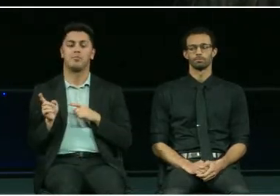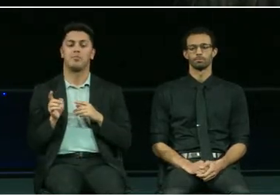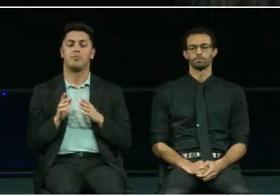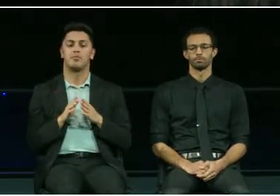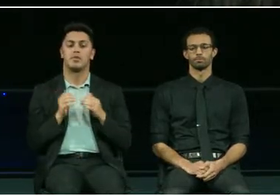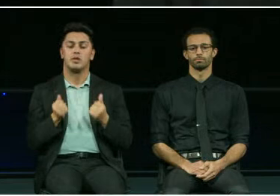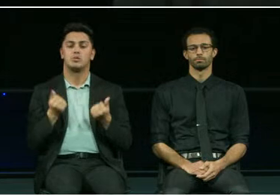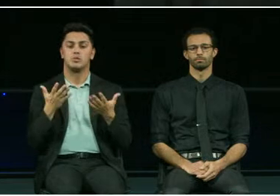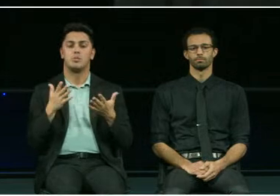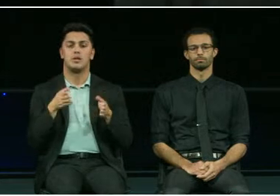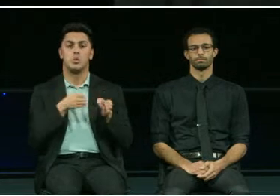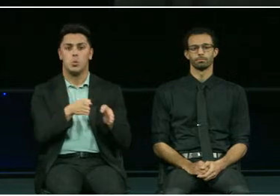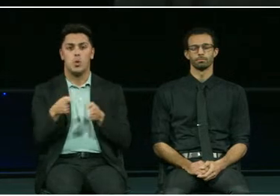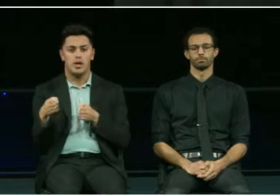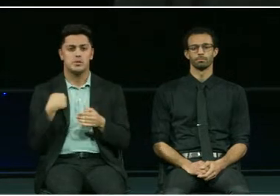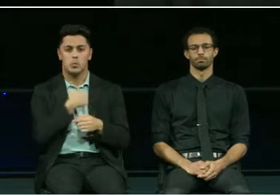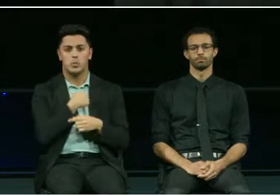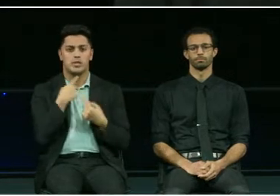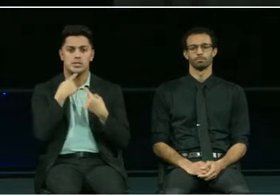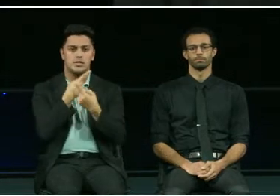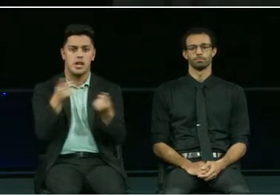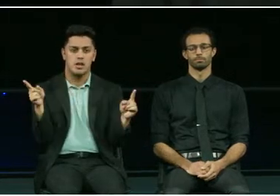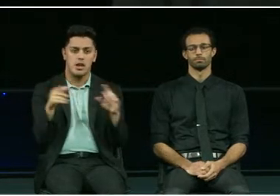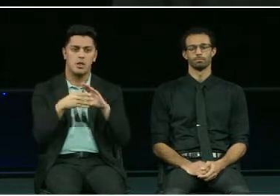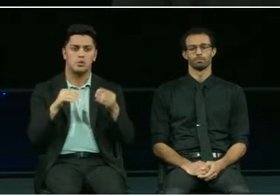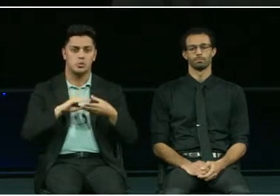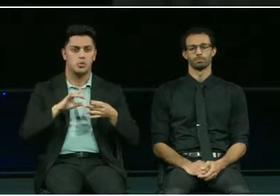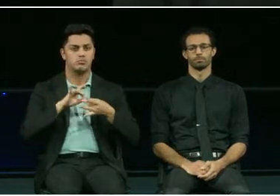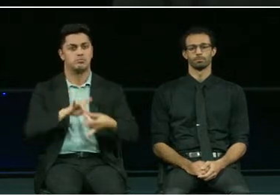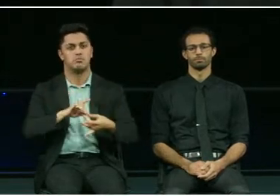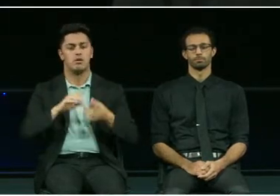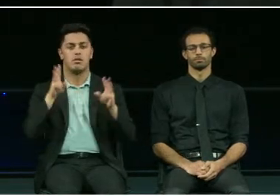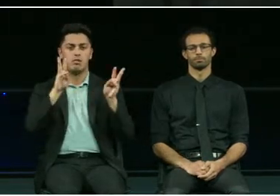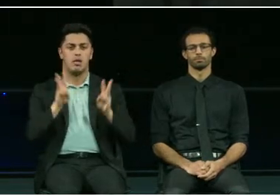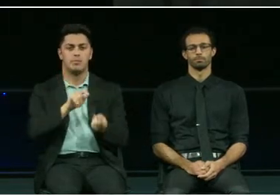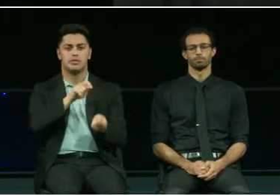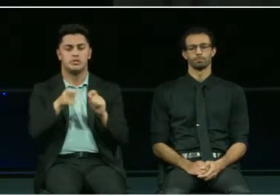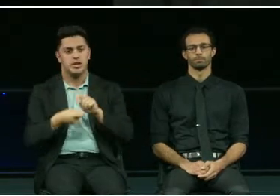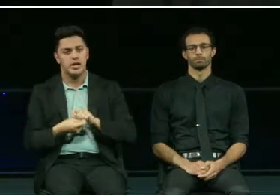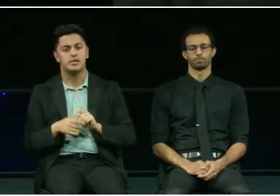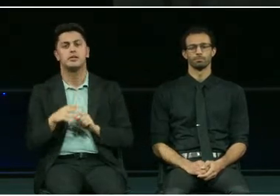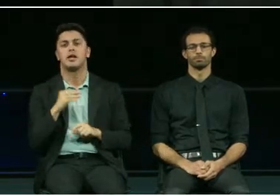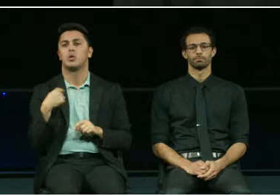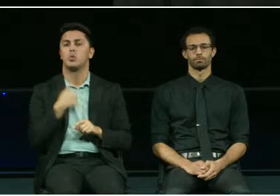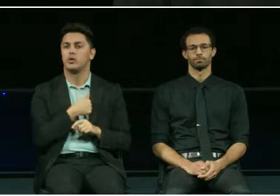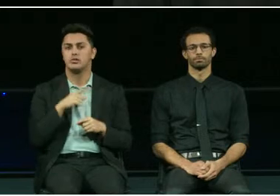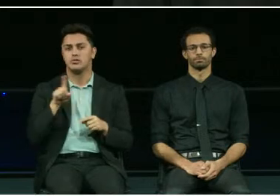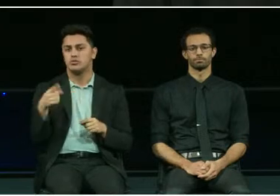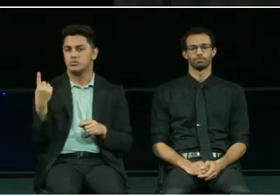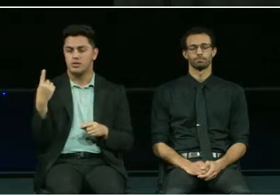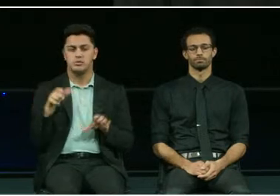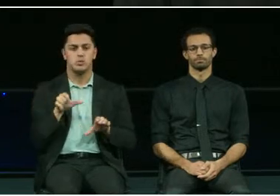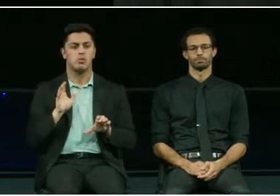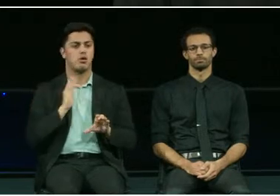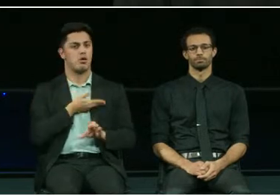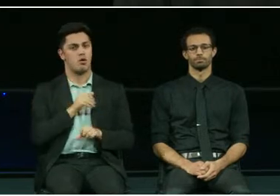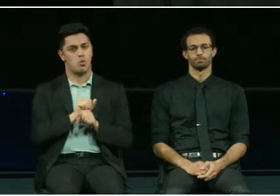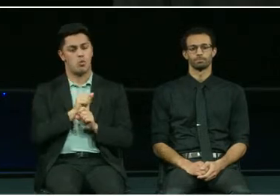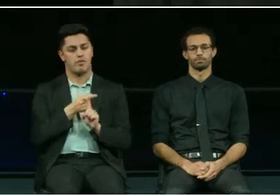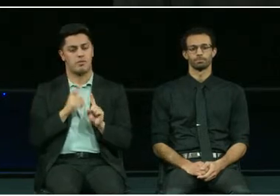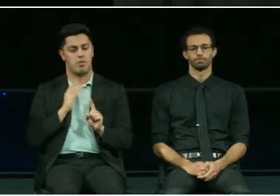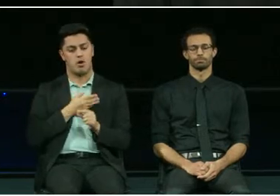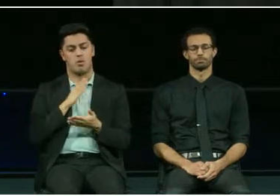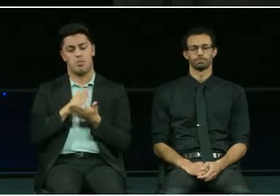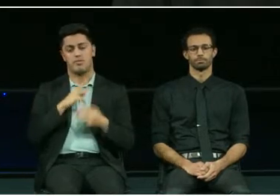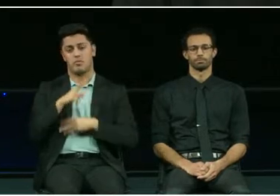There are so many ways we can tell stories of climate change, and we are just doing our bit from our part of the